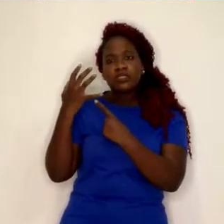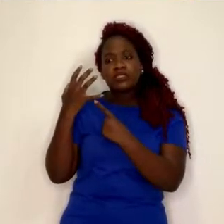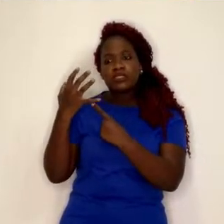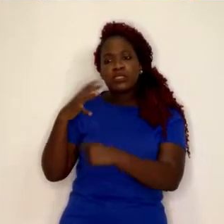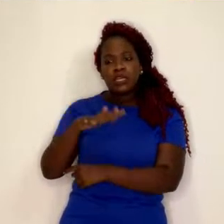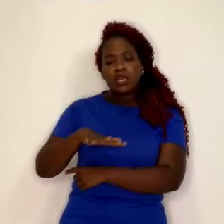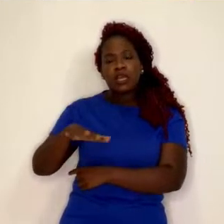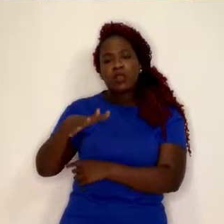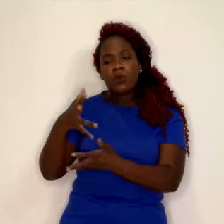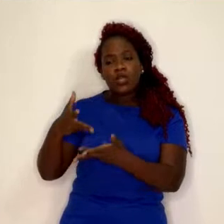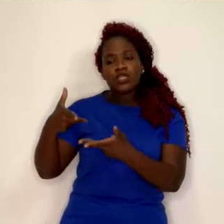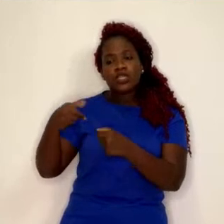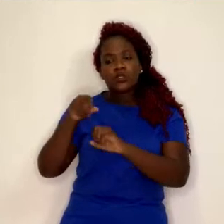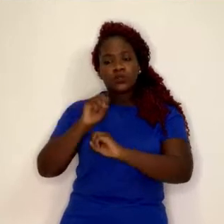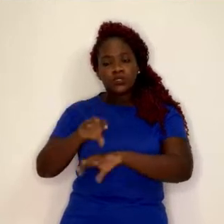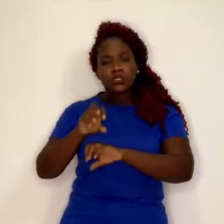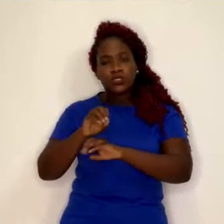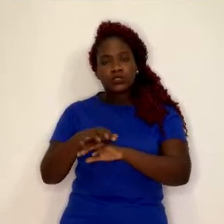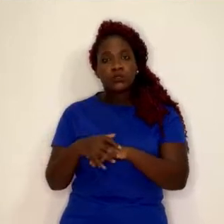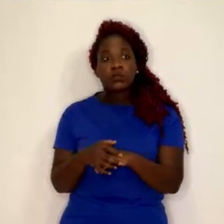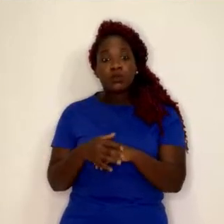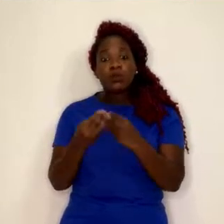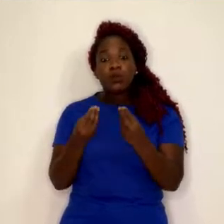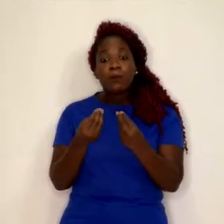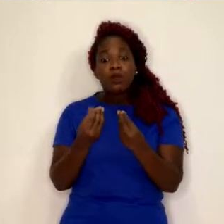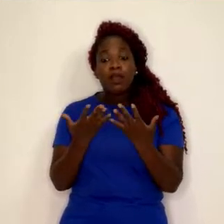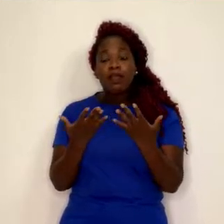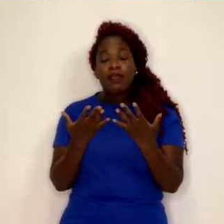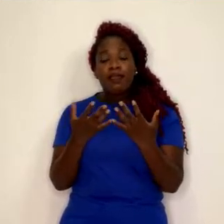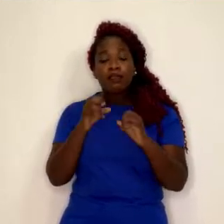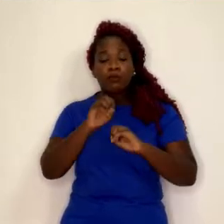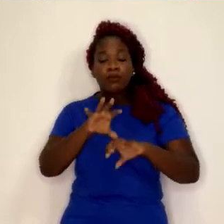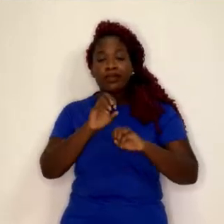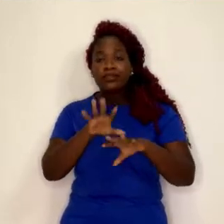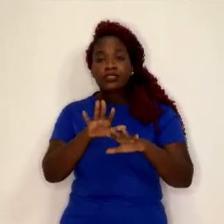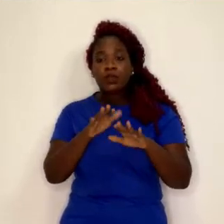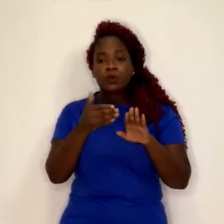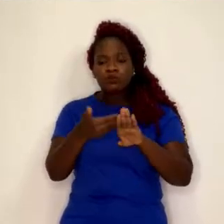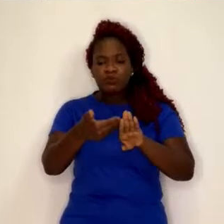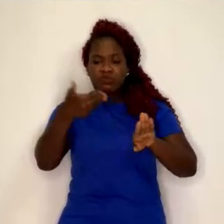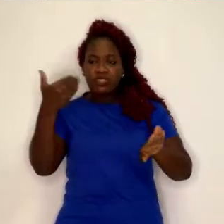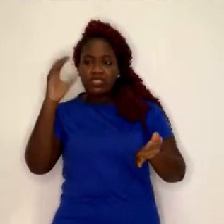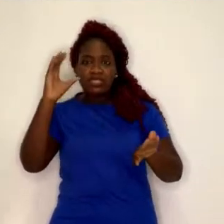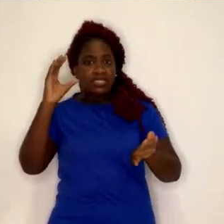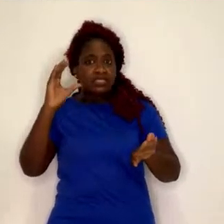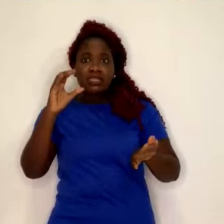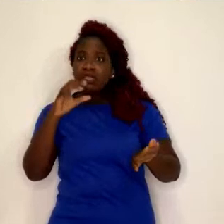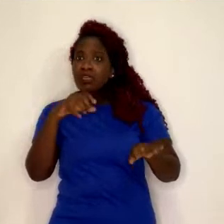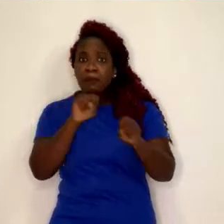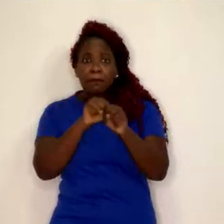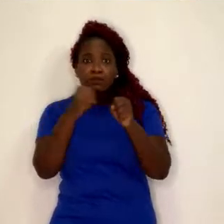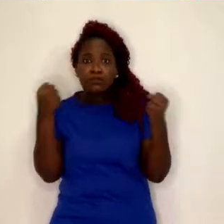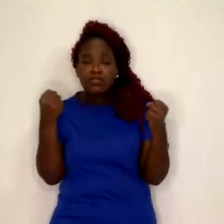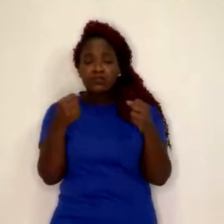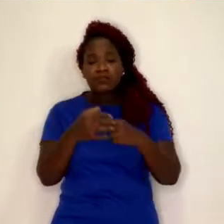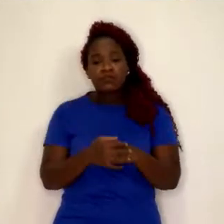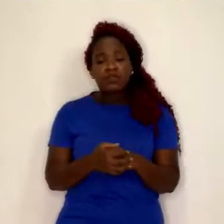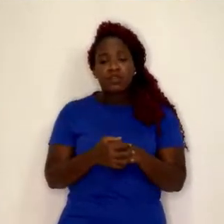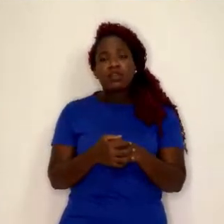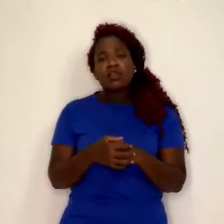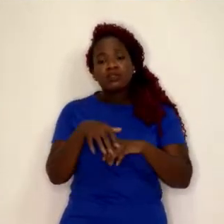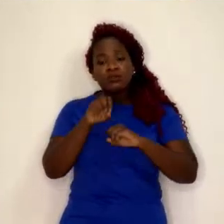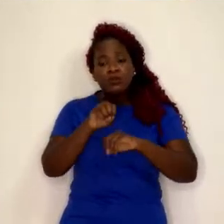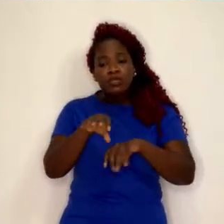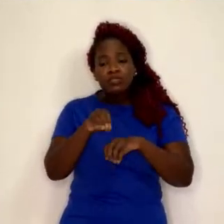affect directly the quality of teaching. There's no closed education. There's no education that should be closed